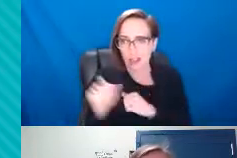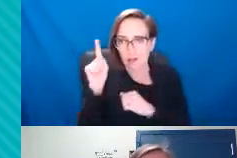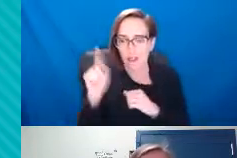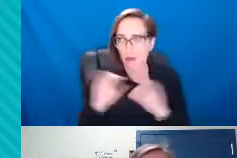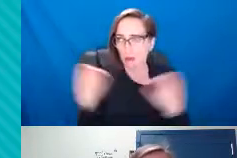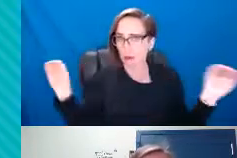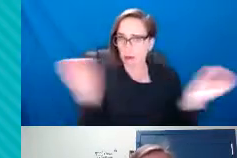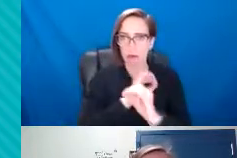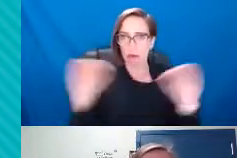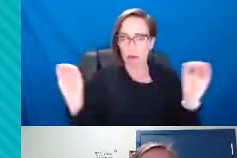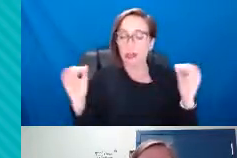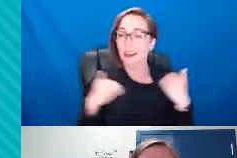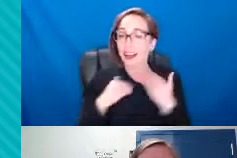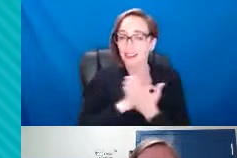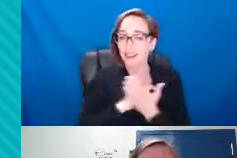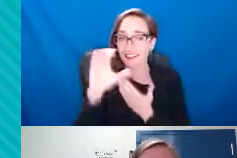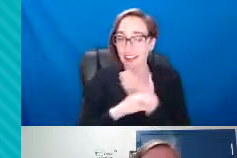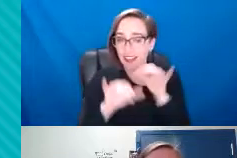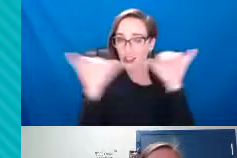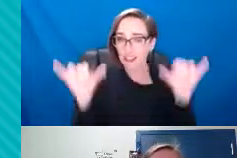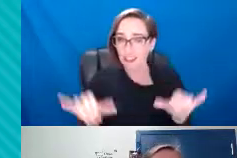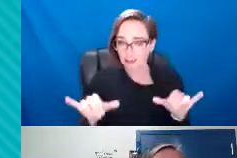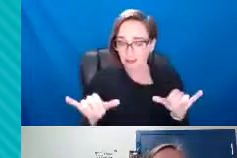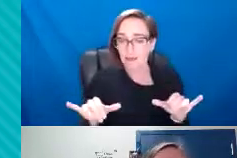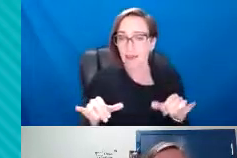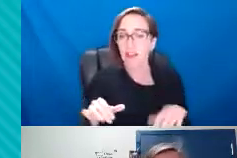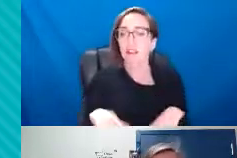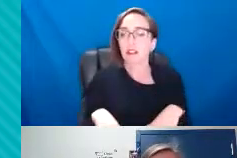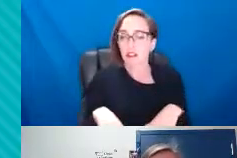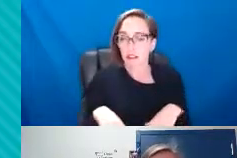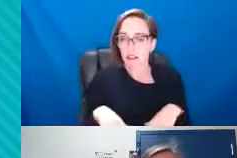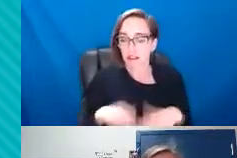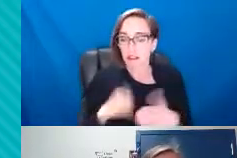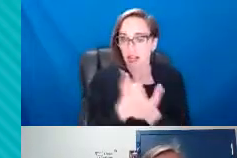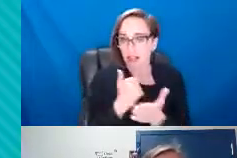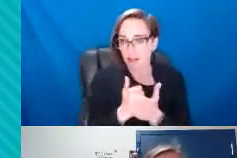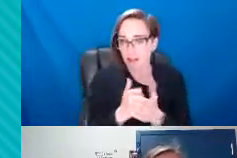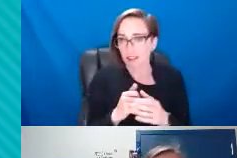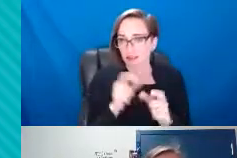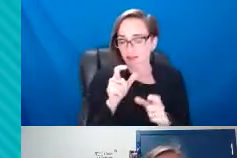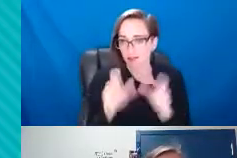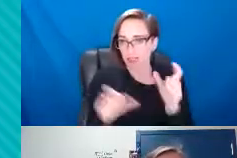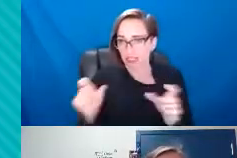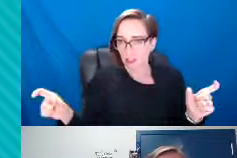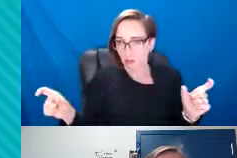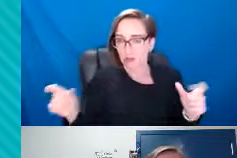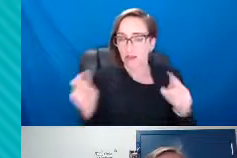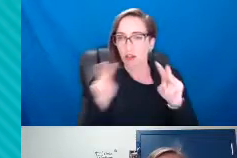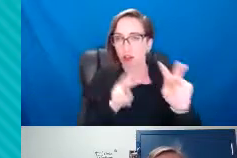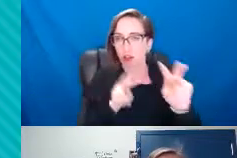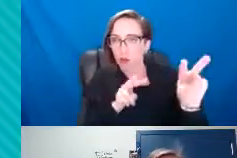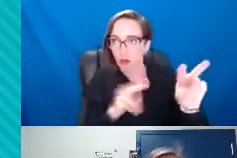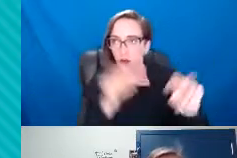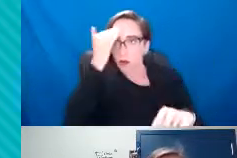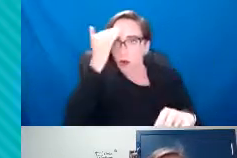having this calendar system gives them something to look forward to. So they have that and they know that, oh,